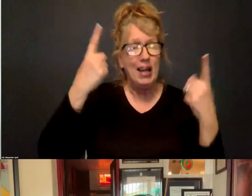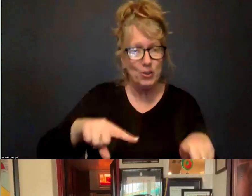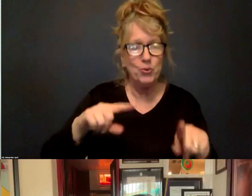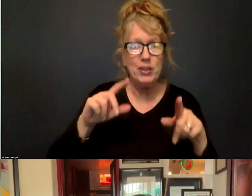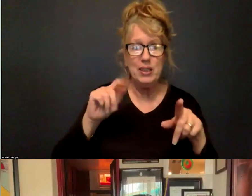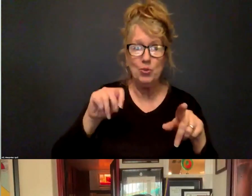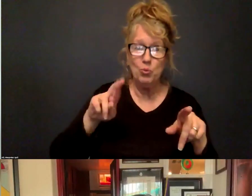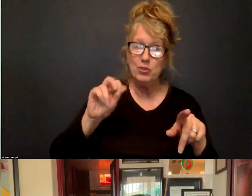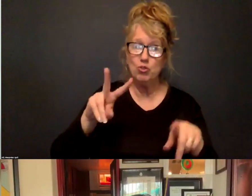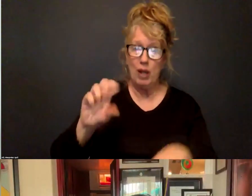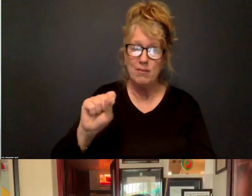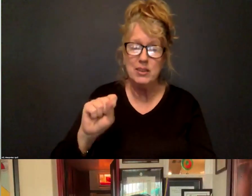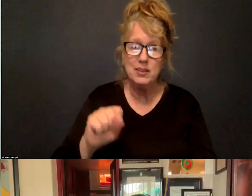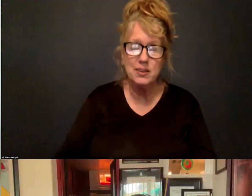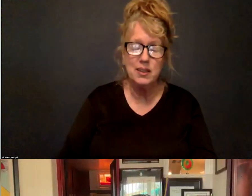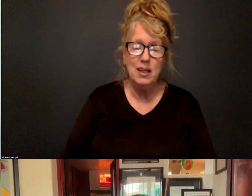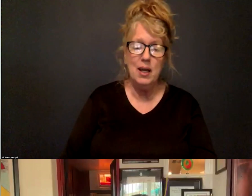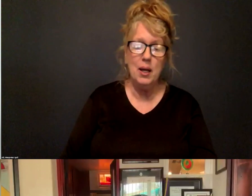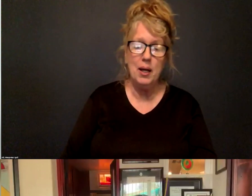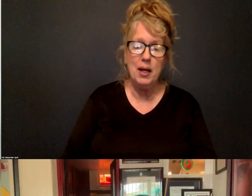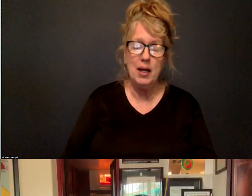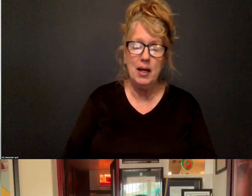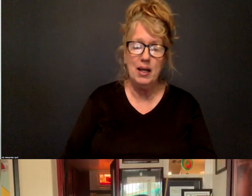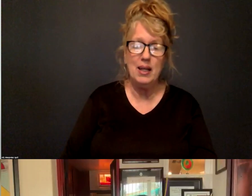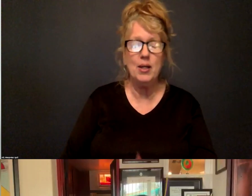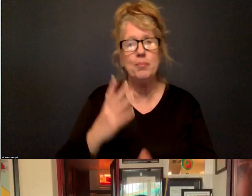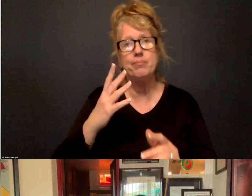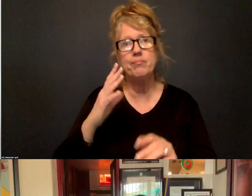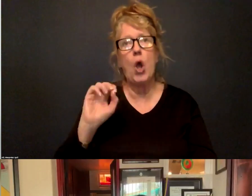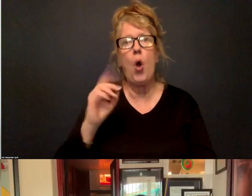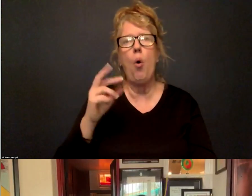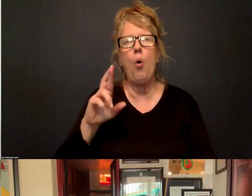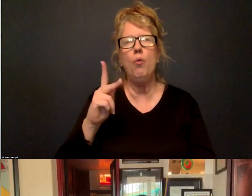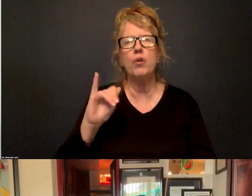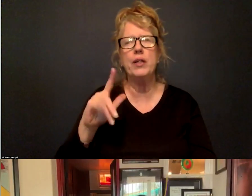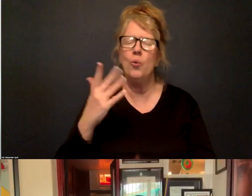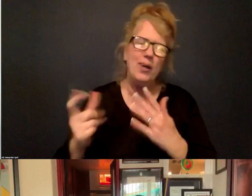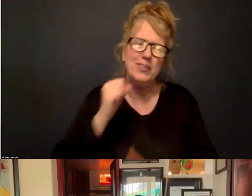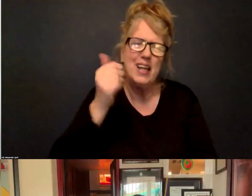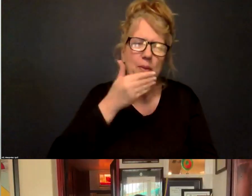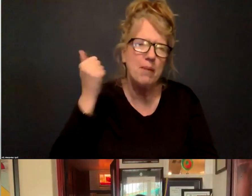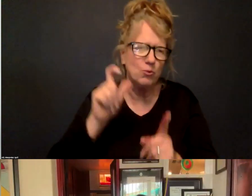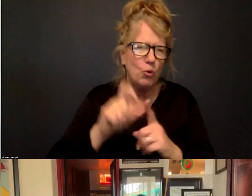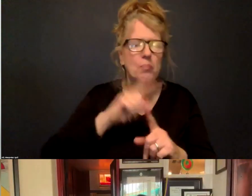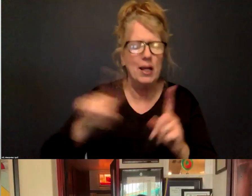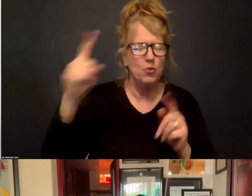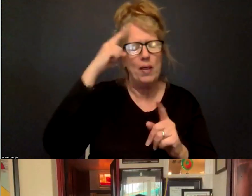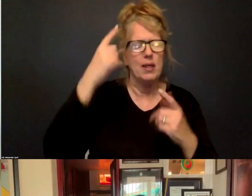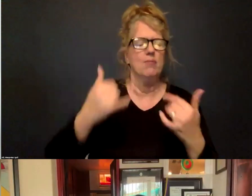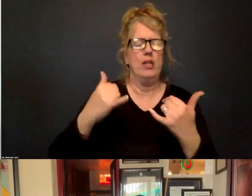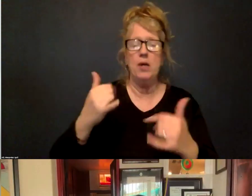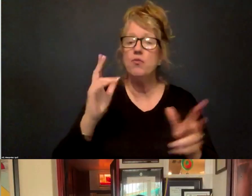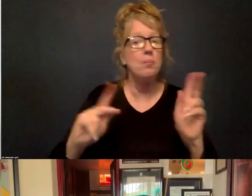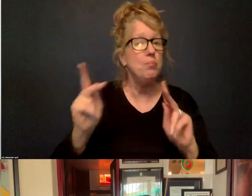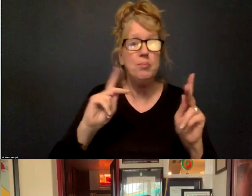that there are, overkill is maybe not the best word, but it's the best one I can think of right now. But for people who don't